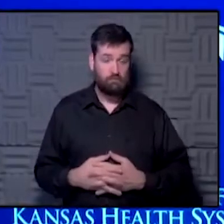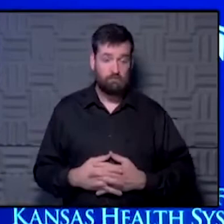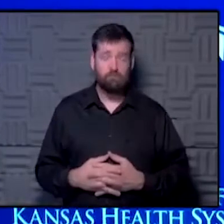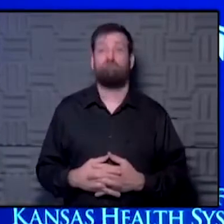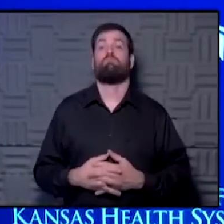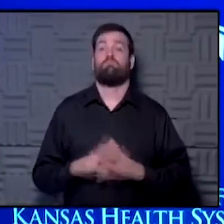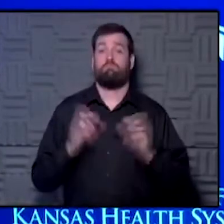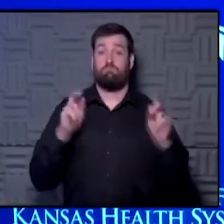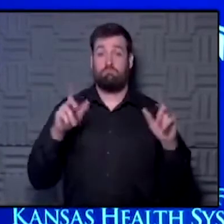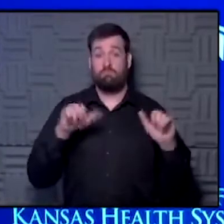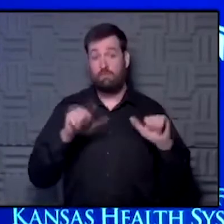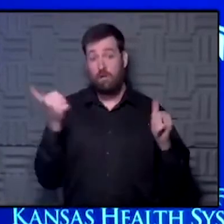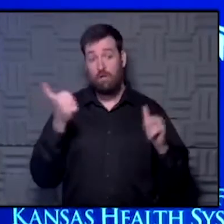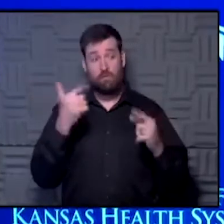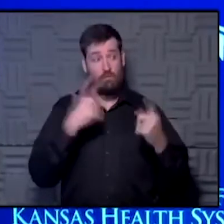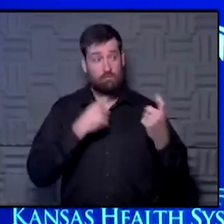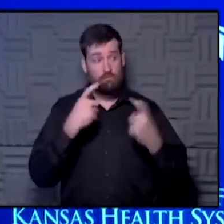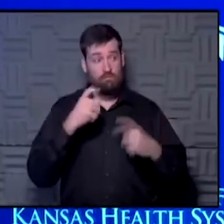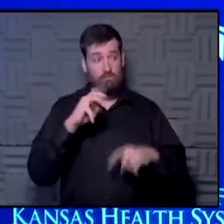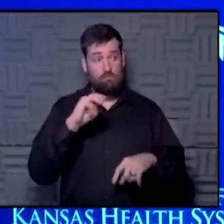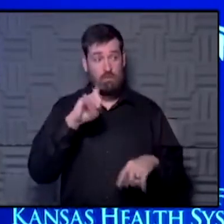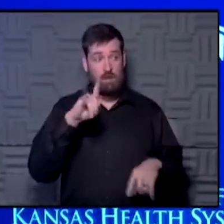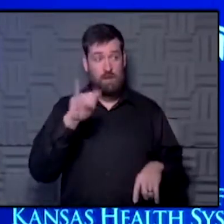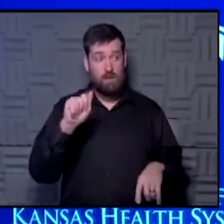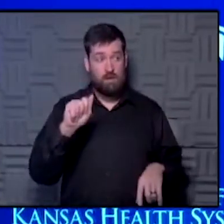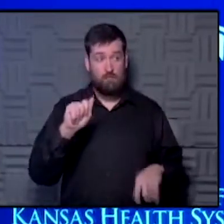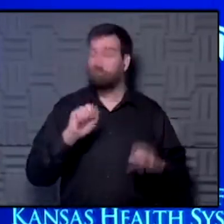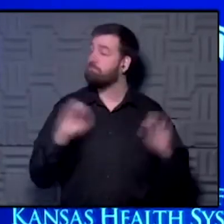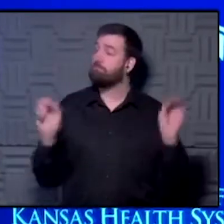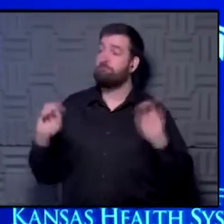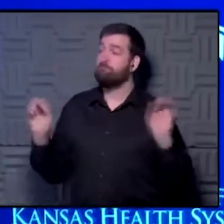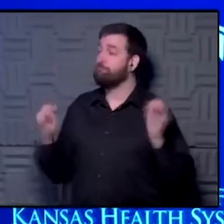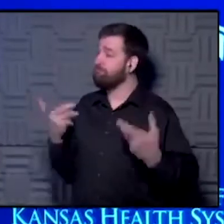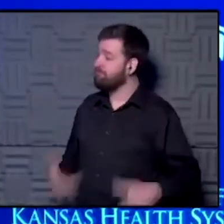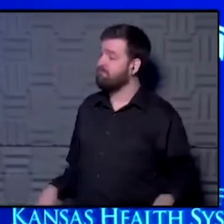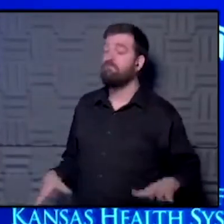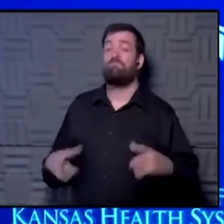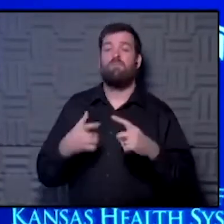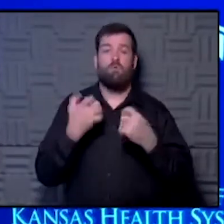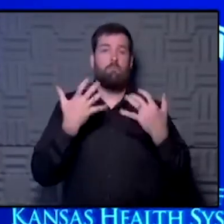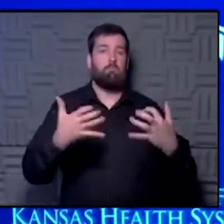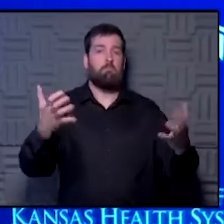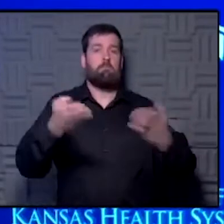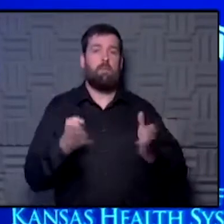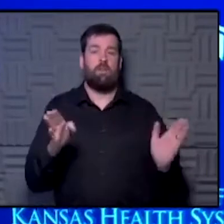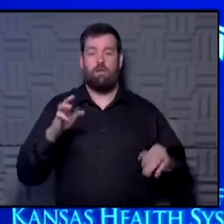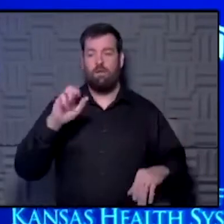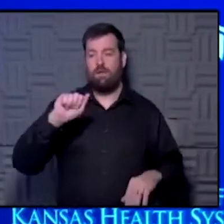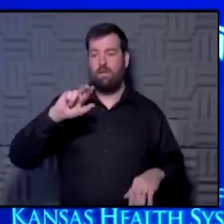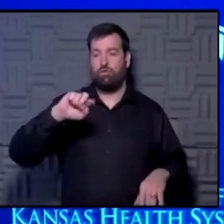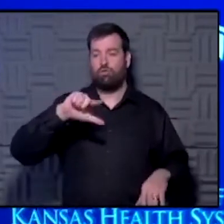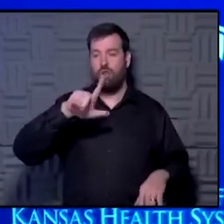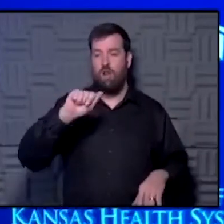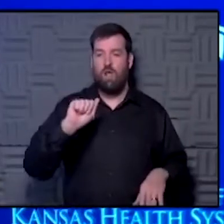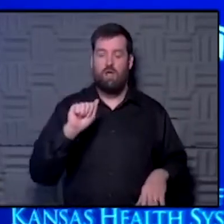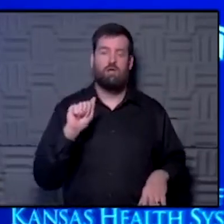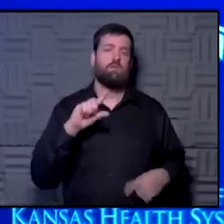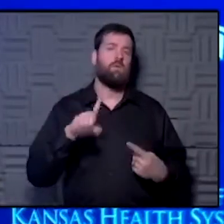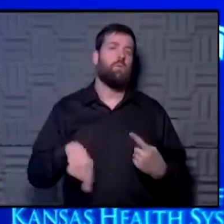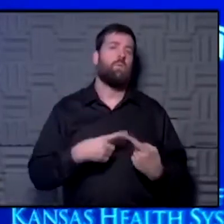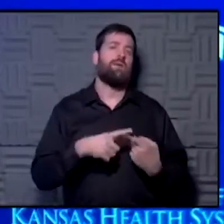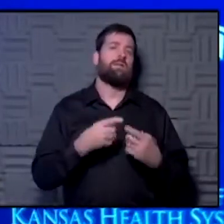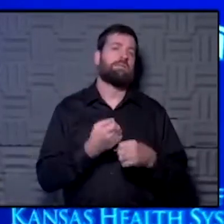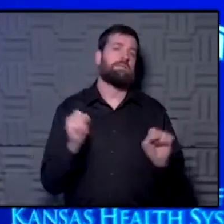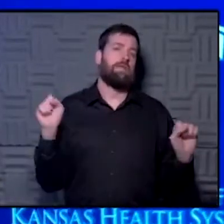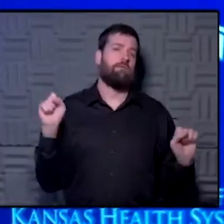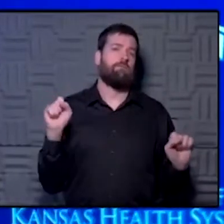All right. Any other questions from media? Nope, we got that's some it? from the public. So All right. Angela wants to know, when is it safe to assume that you have